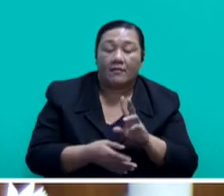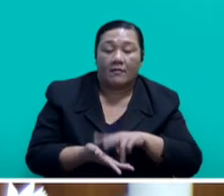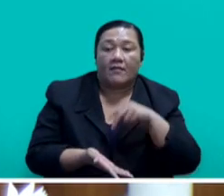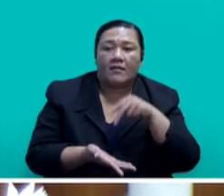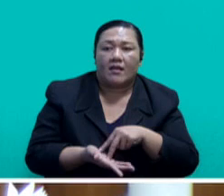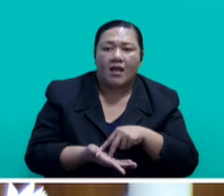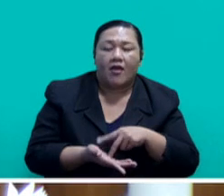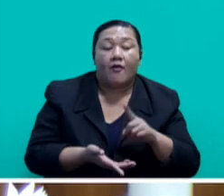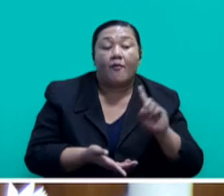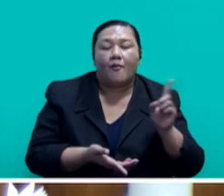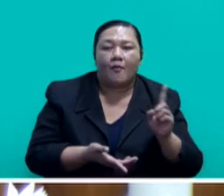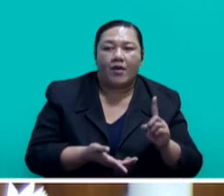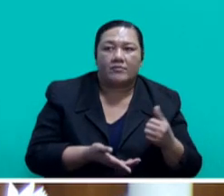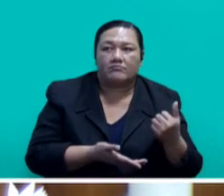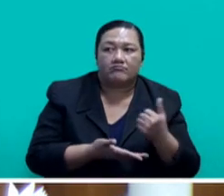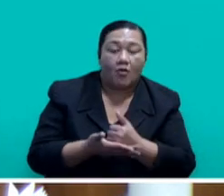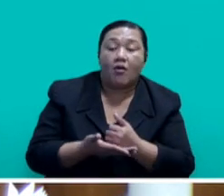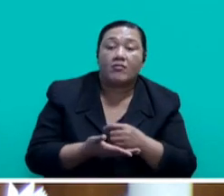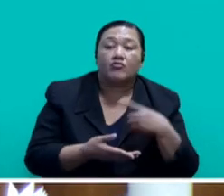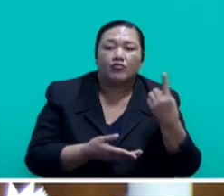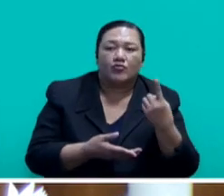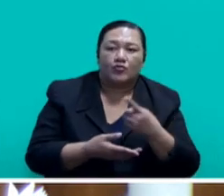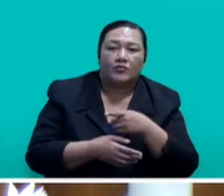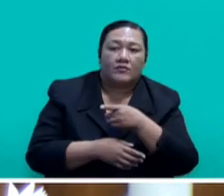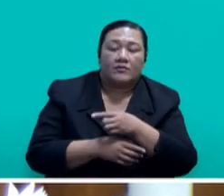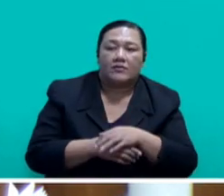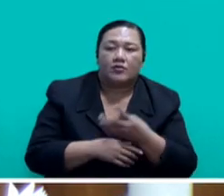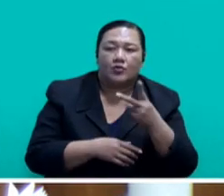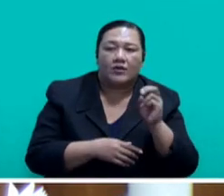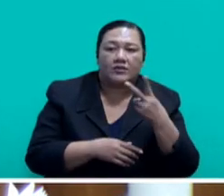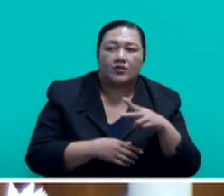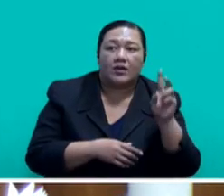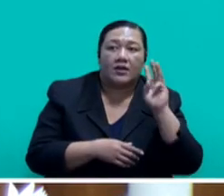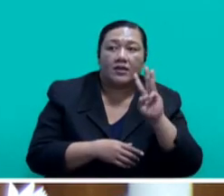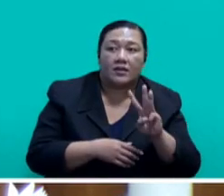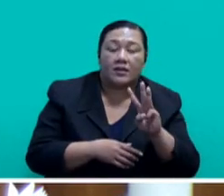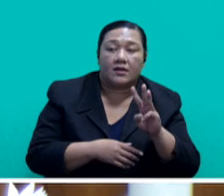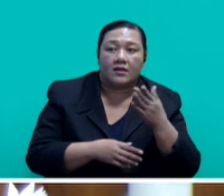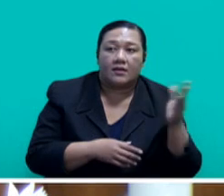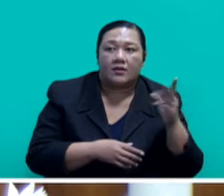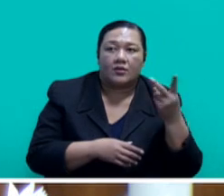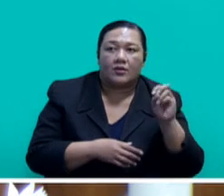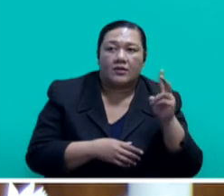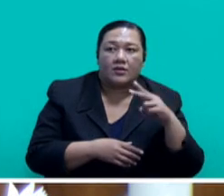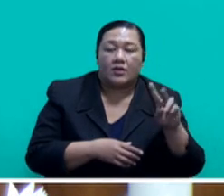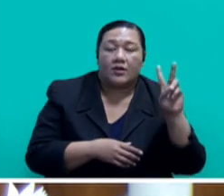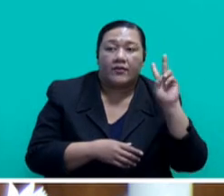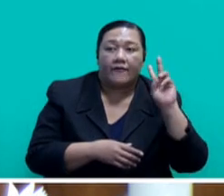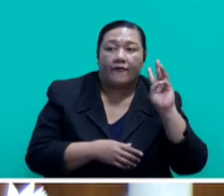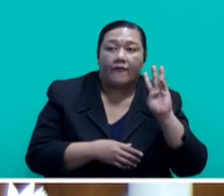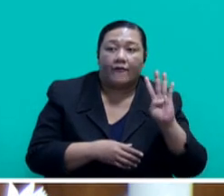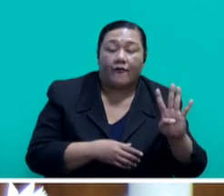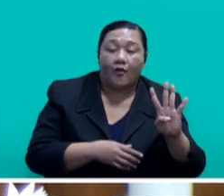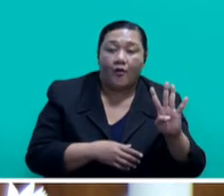in my wholesome support for the 23-24 national budget as delivered by the